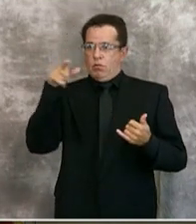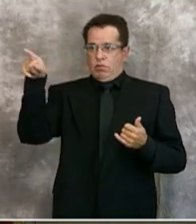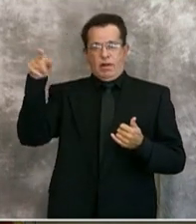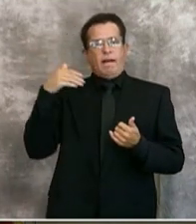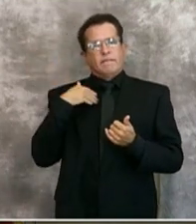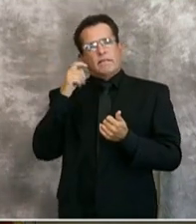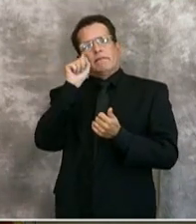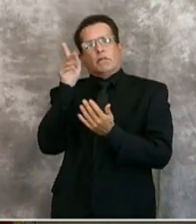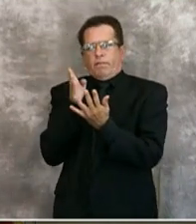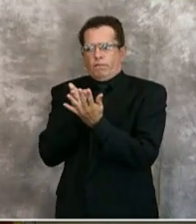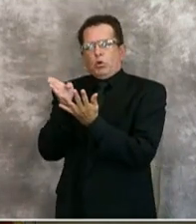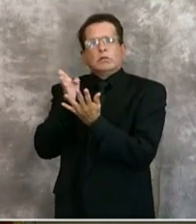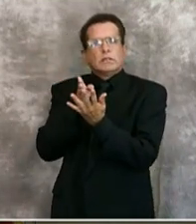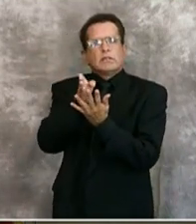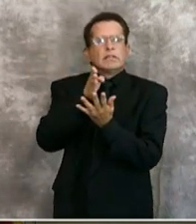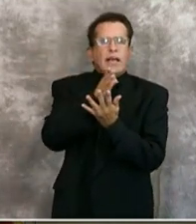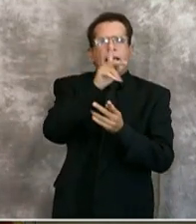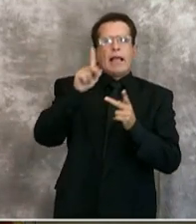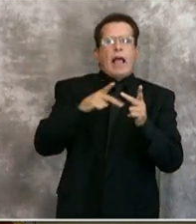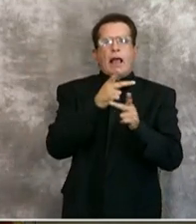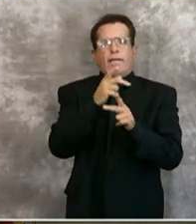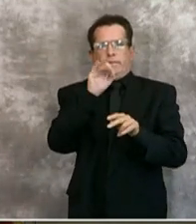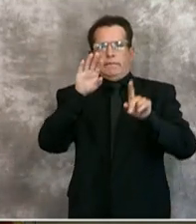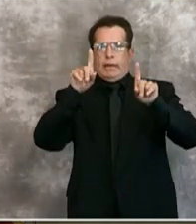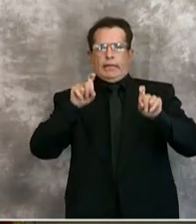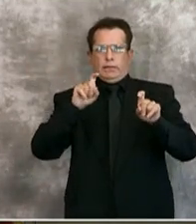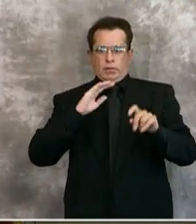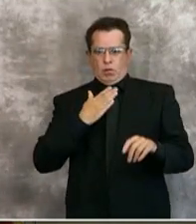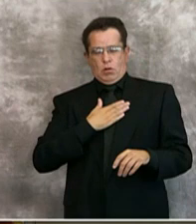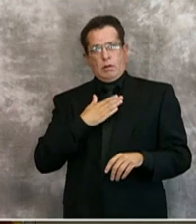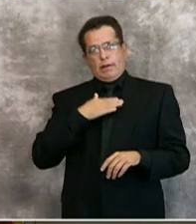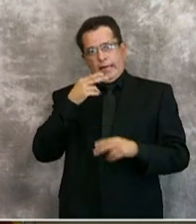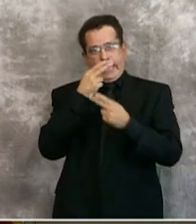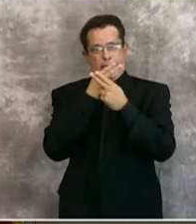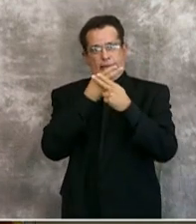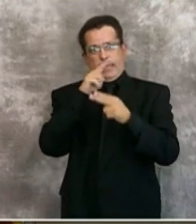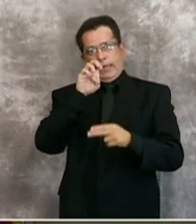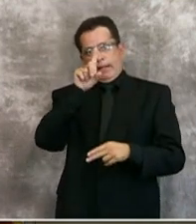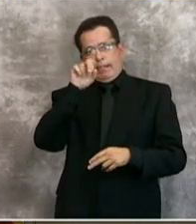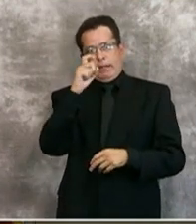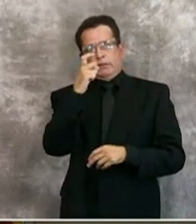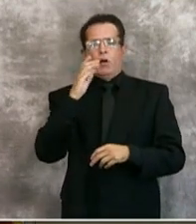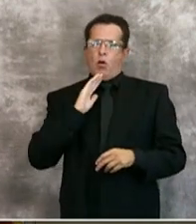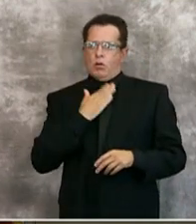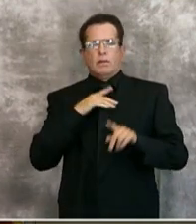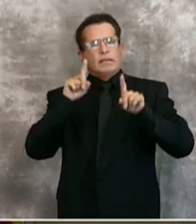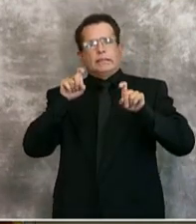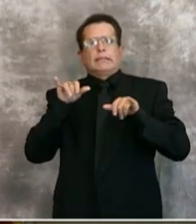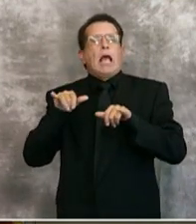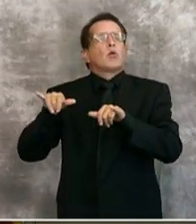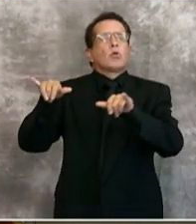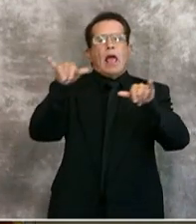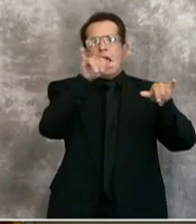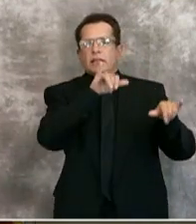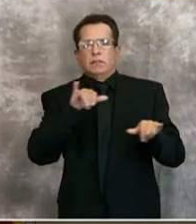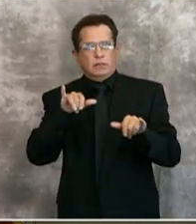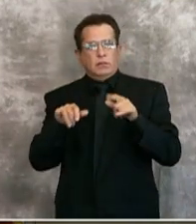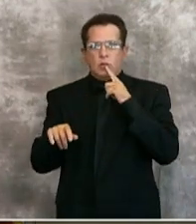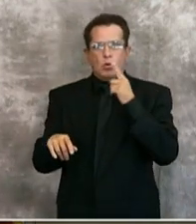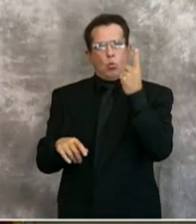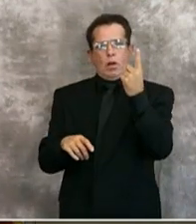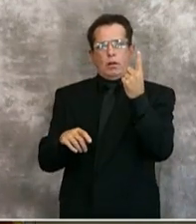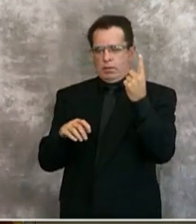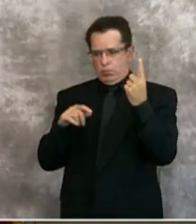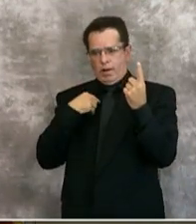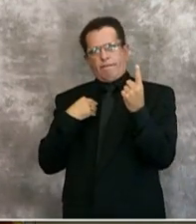or versions of a test, at Helix, our COVID-19 test is highly standardized, and it's only one of 2